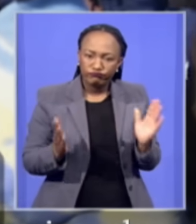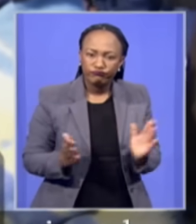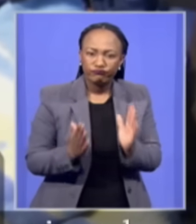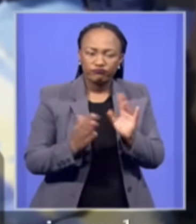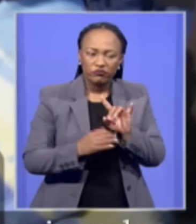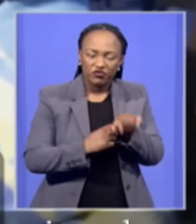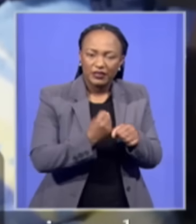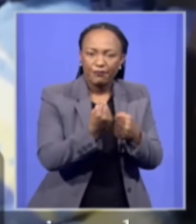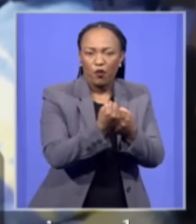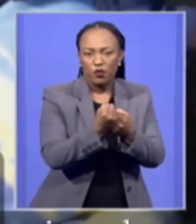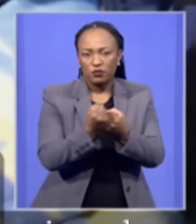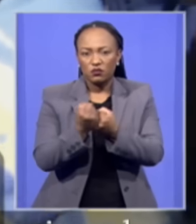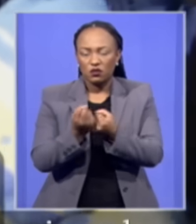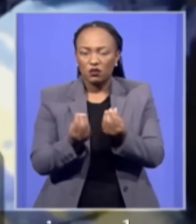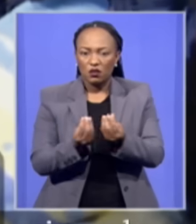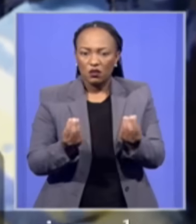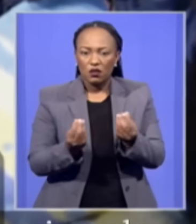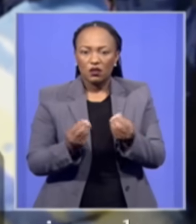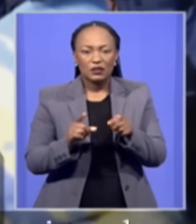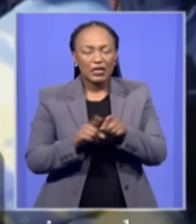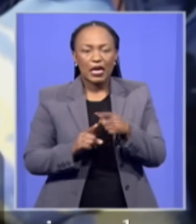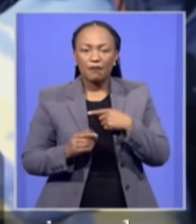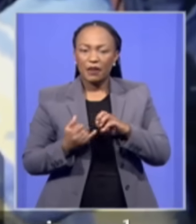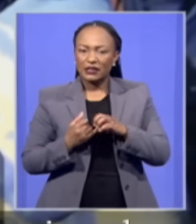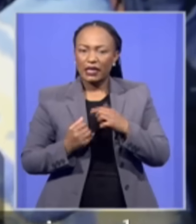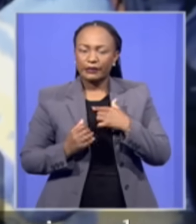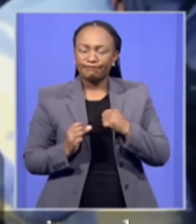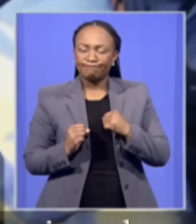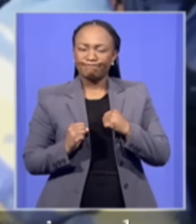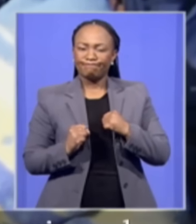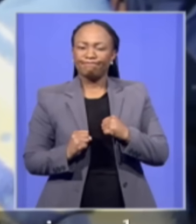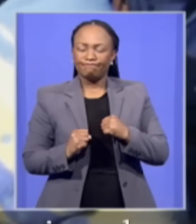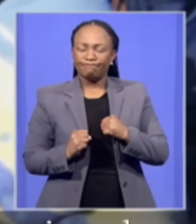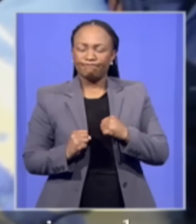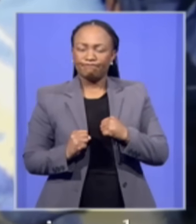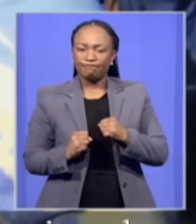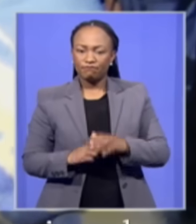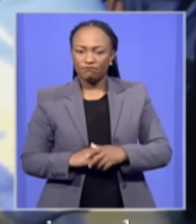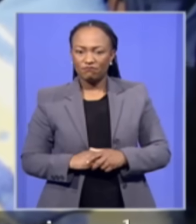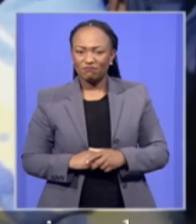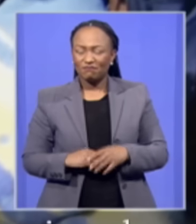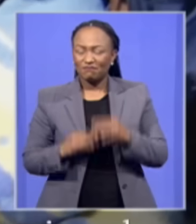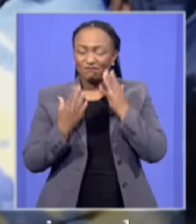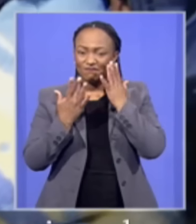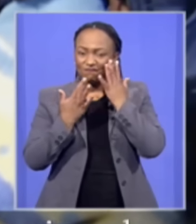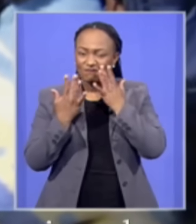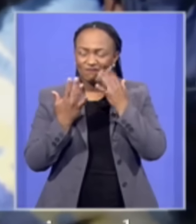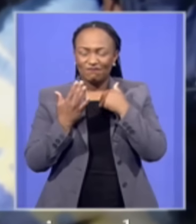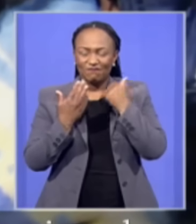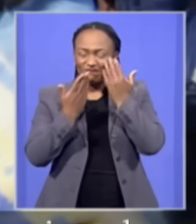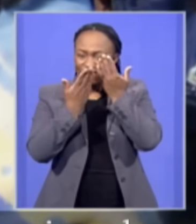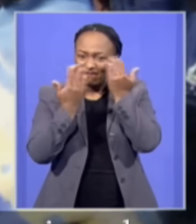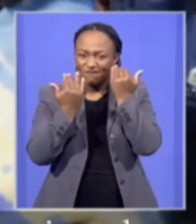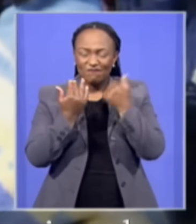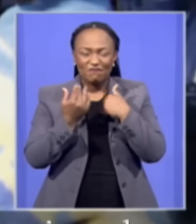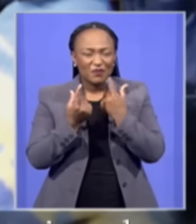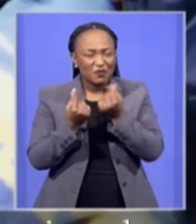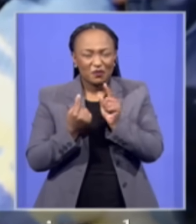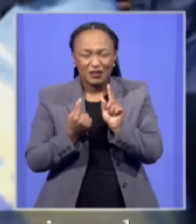abalapha njengoba nam ndizama uziqinisa kodwa ke andazi uba kukwenza kanjani.